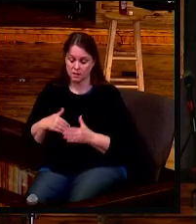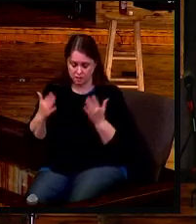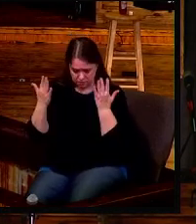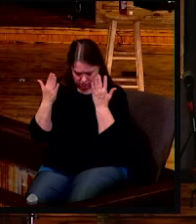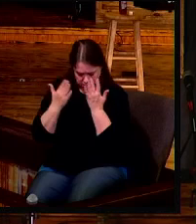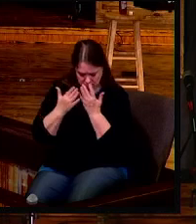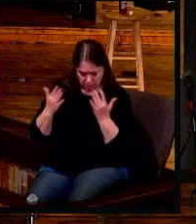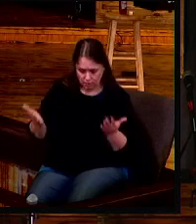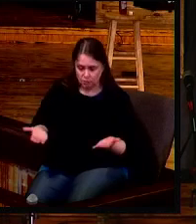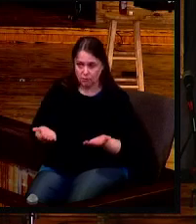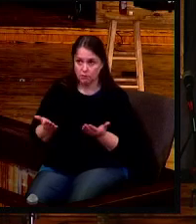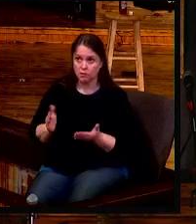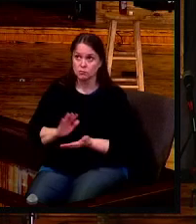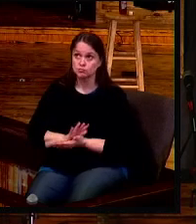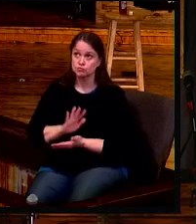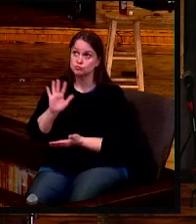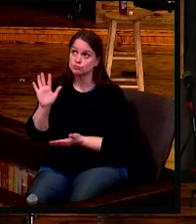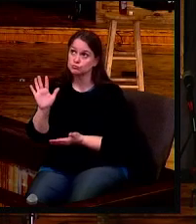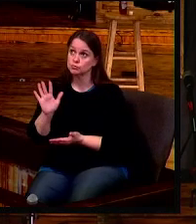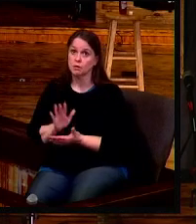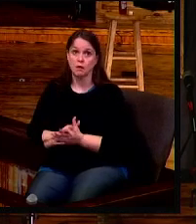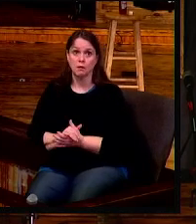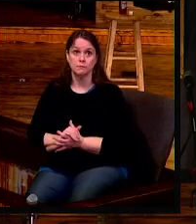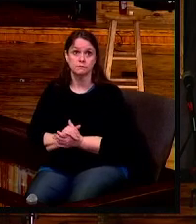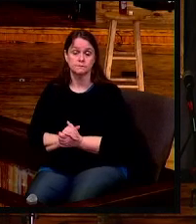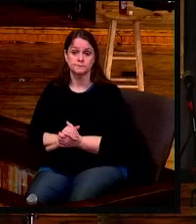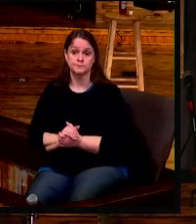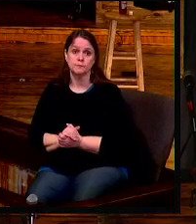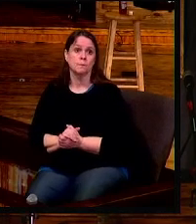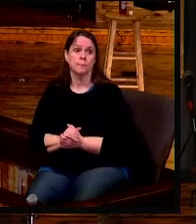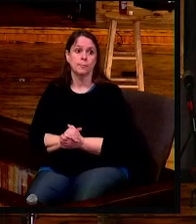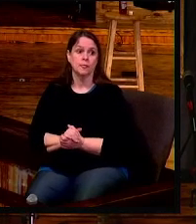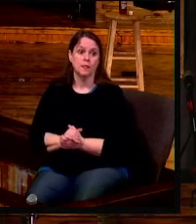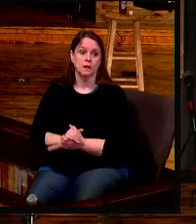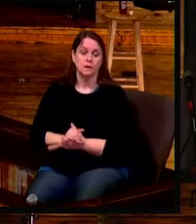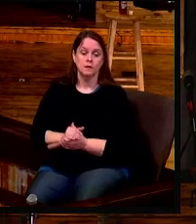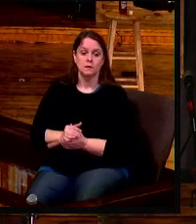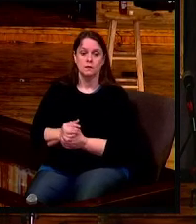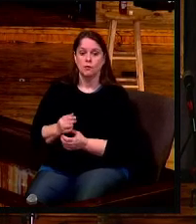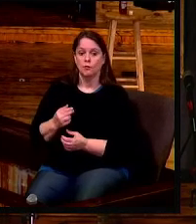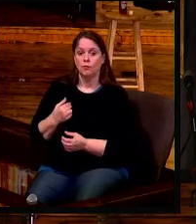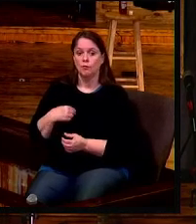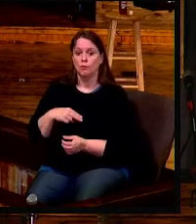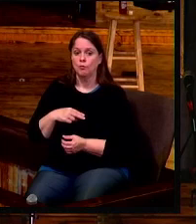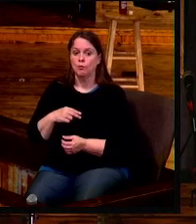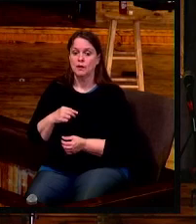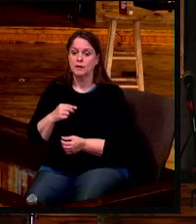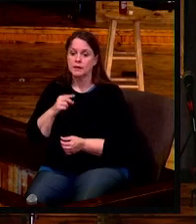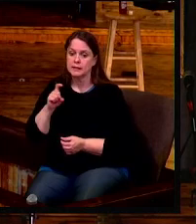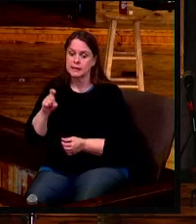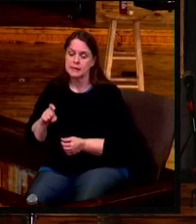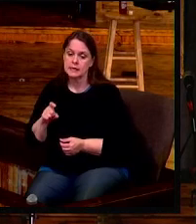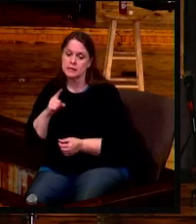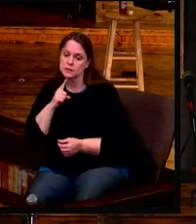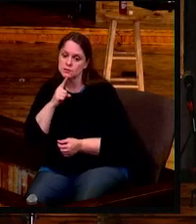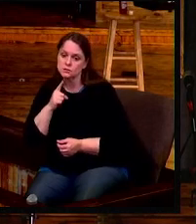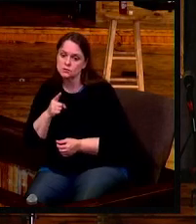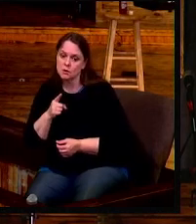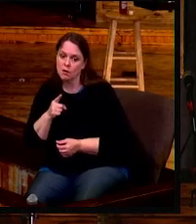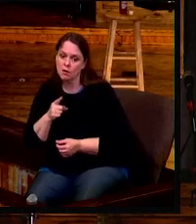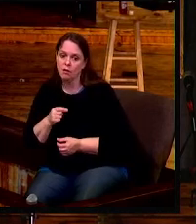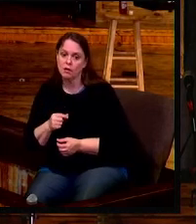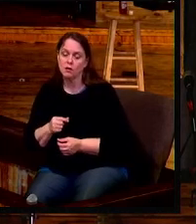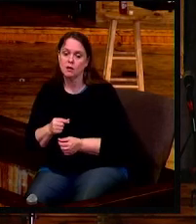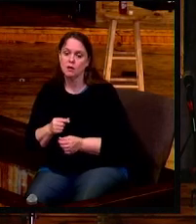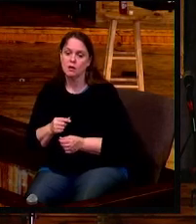So we have to make sure that when we talk to people, we have the ability to talk freely and openly. Counselors are good for